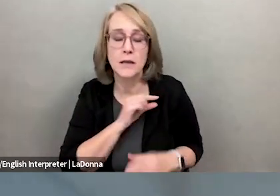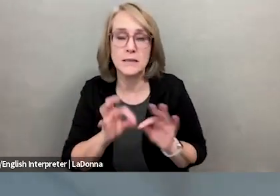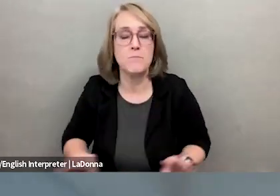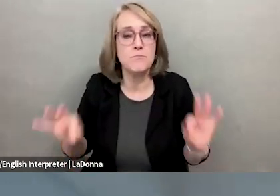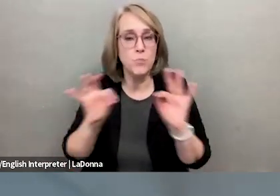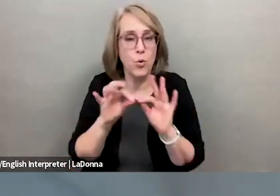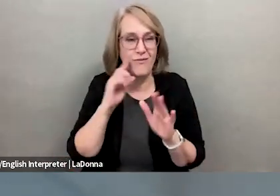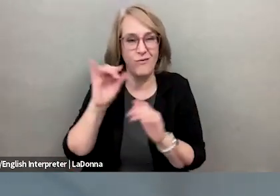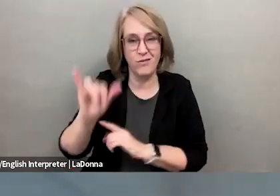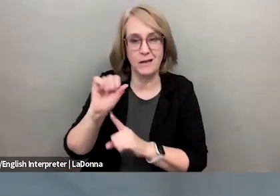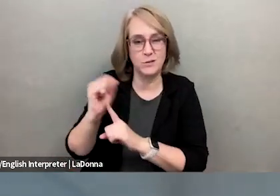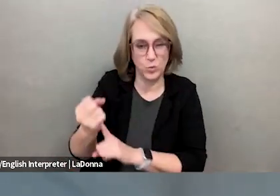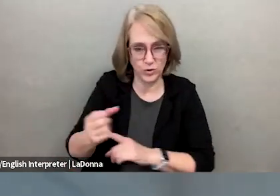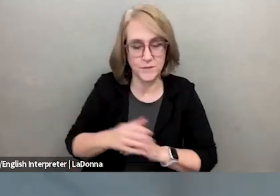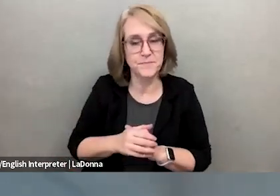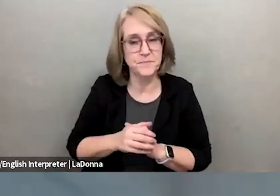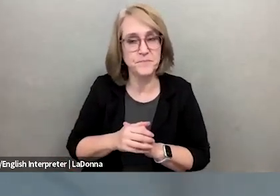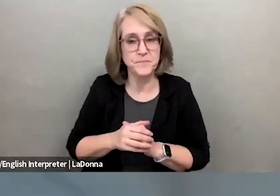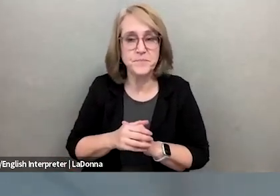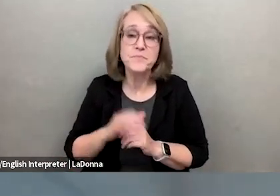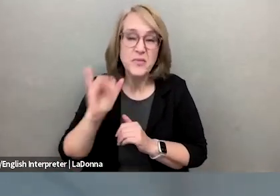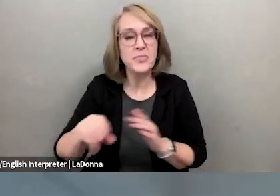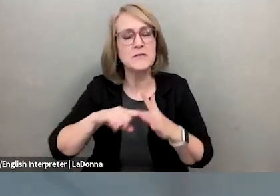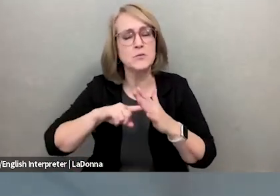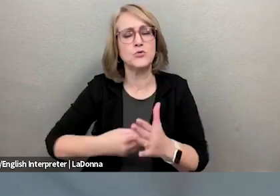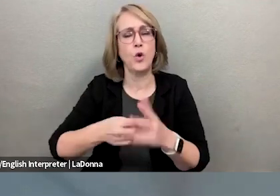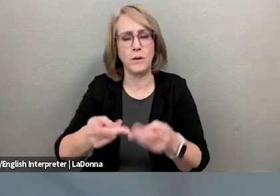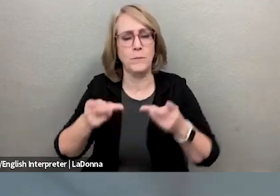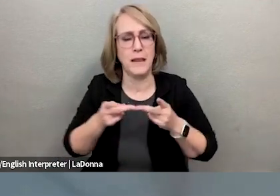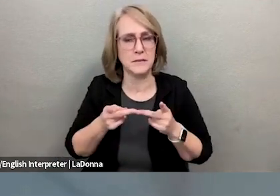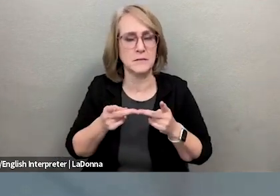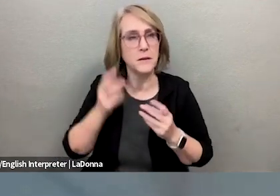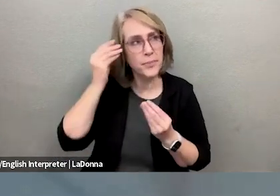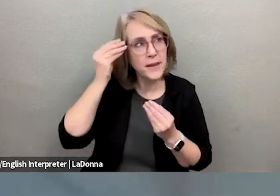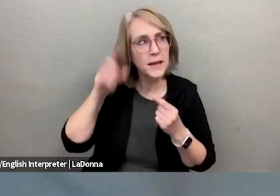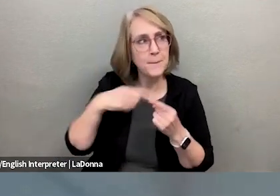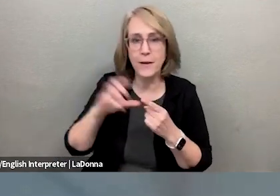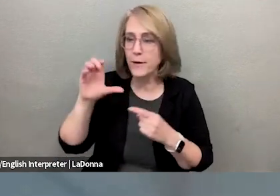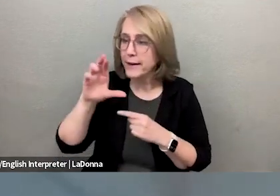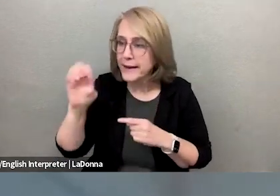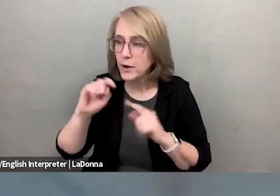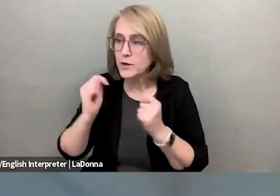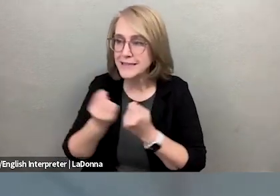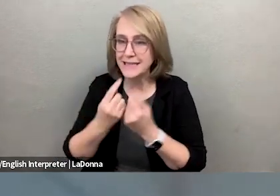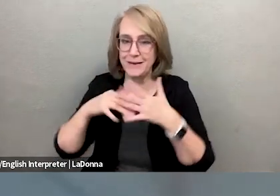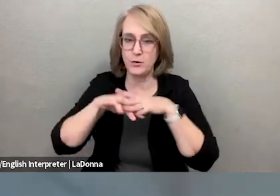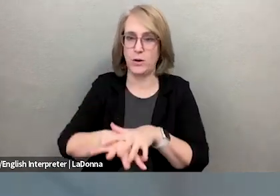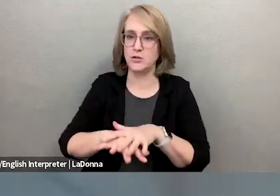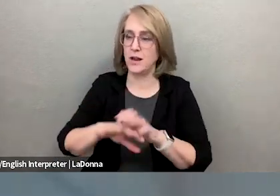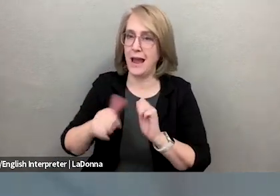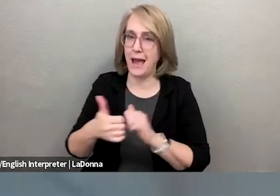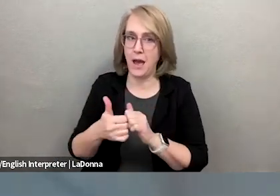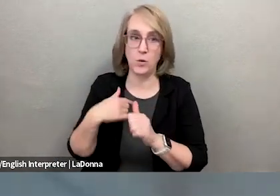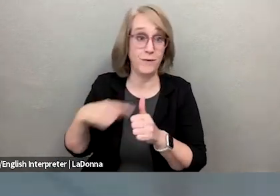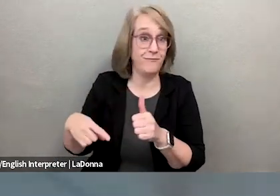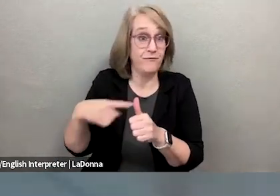that situation. And so that's the sort of starting point for that thing, thinking about care team integration, is just how do we first